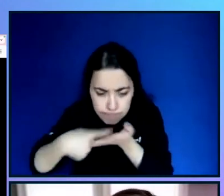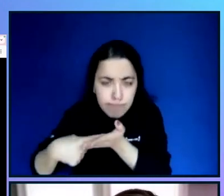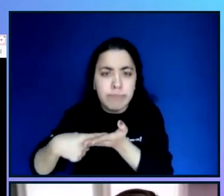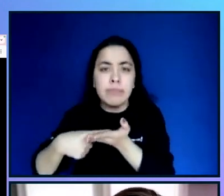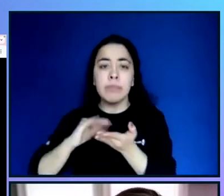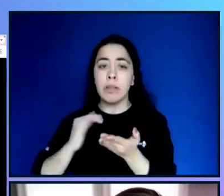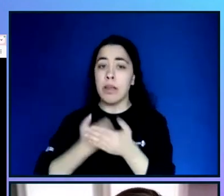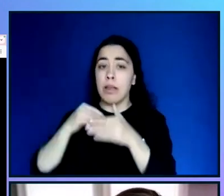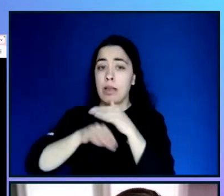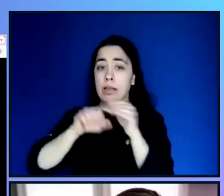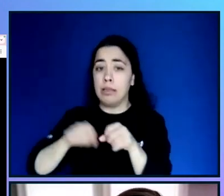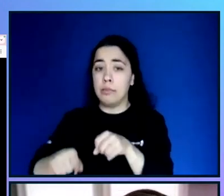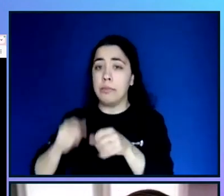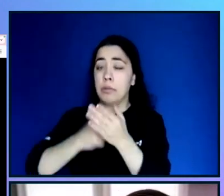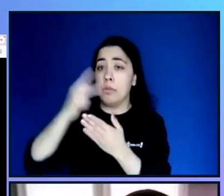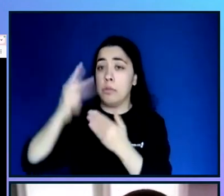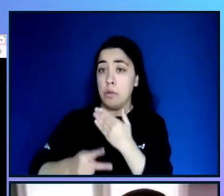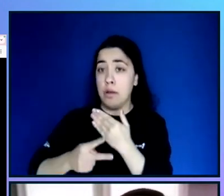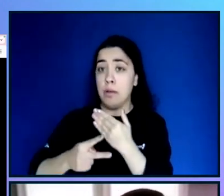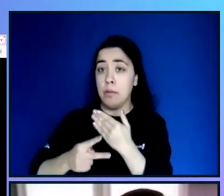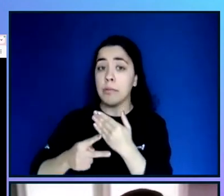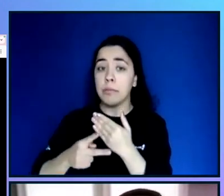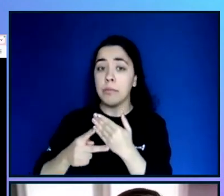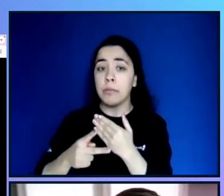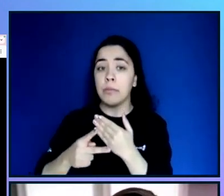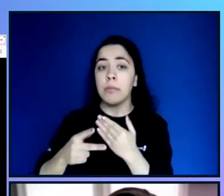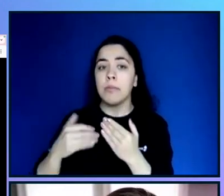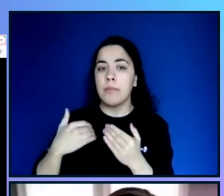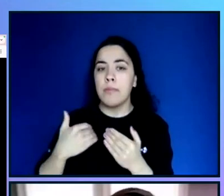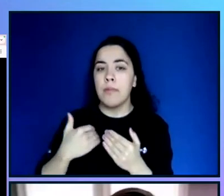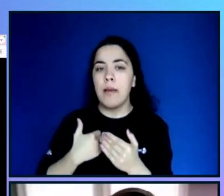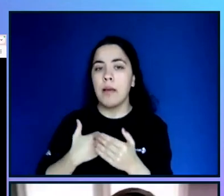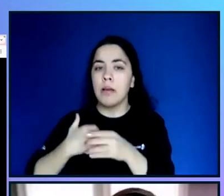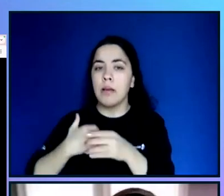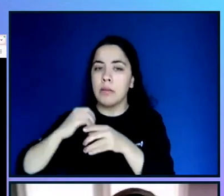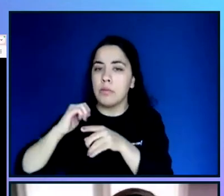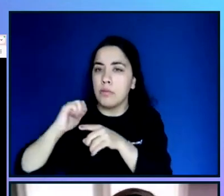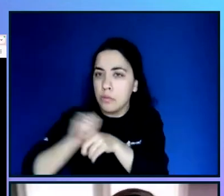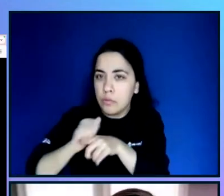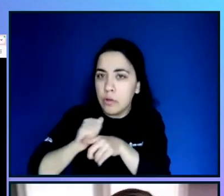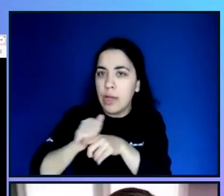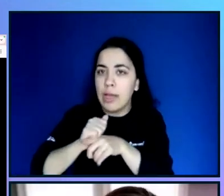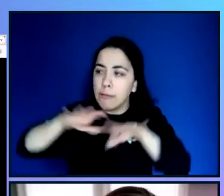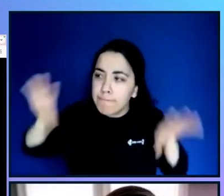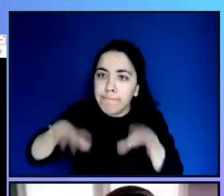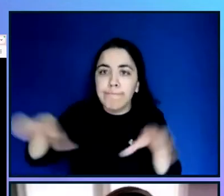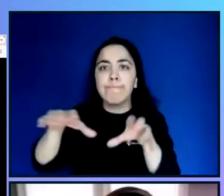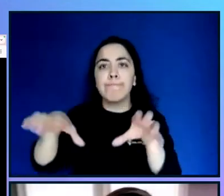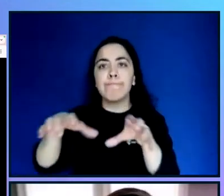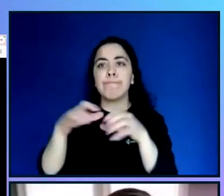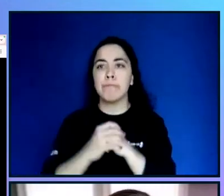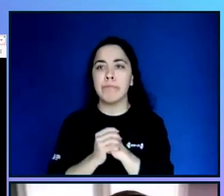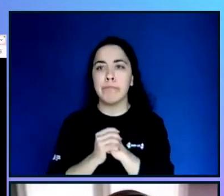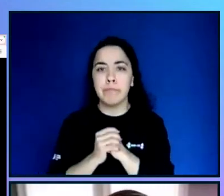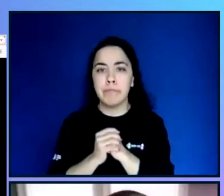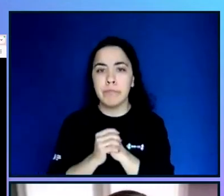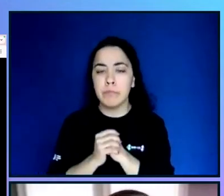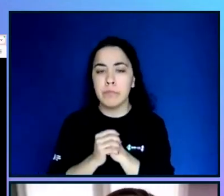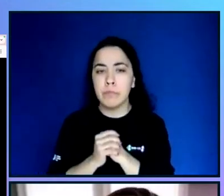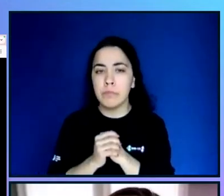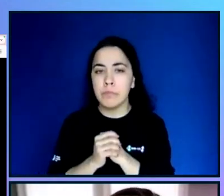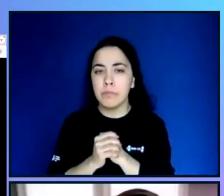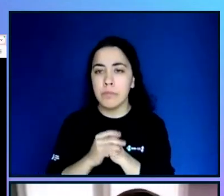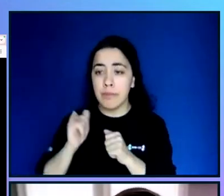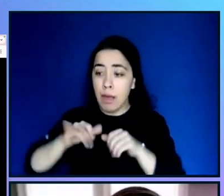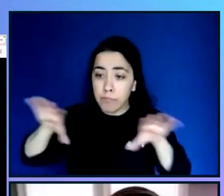Accessibility Champion program also features training and hands-on activities with the distinct